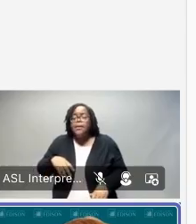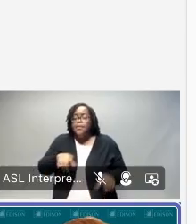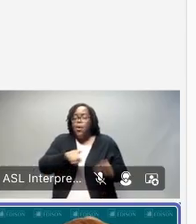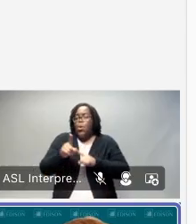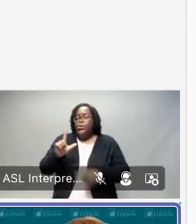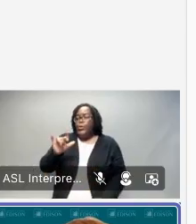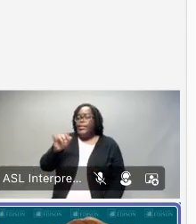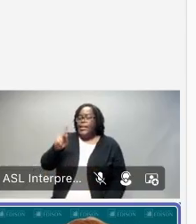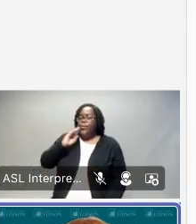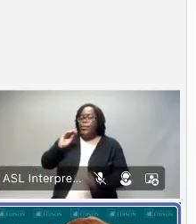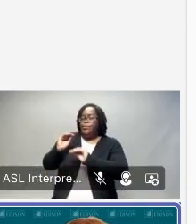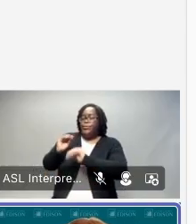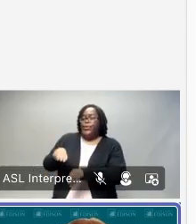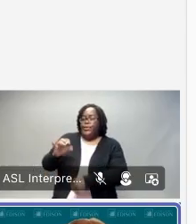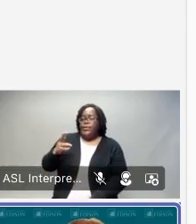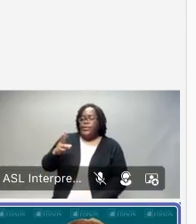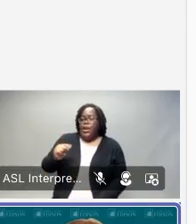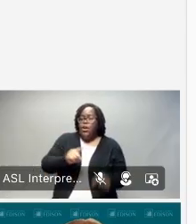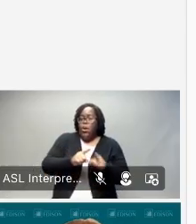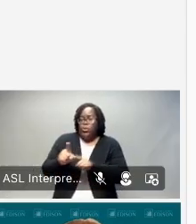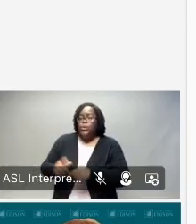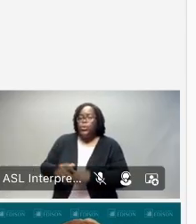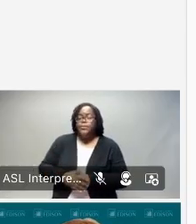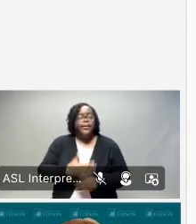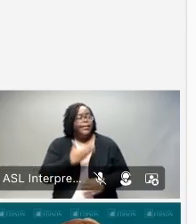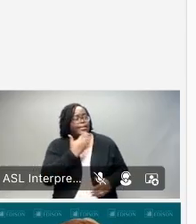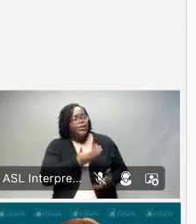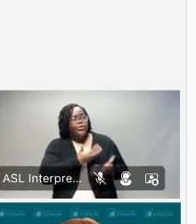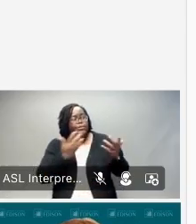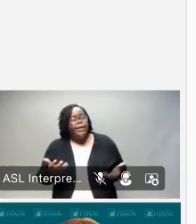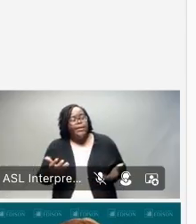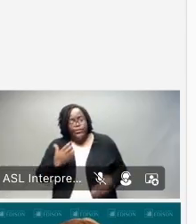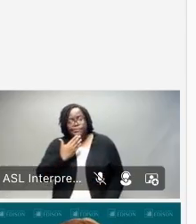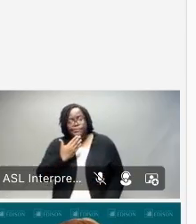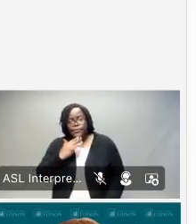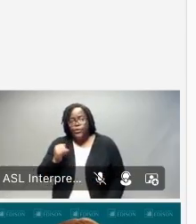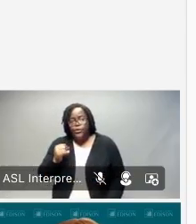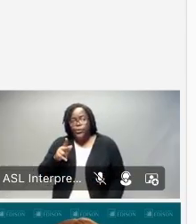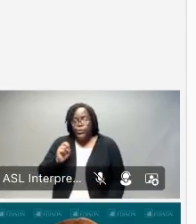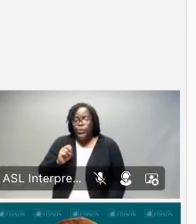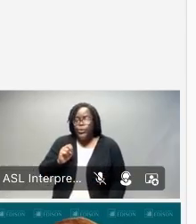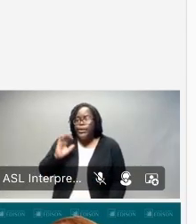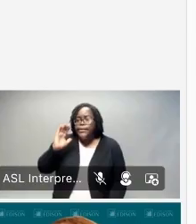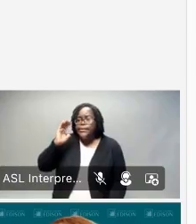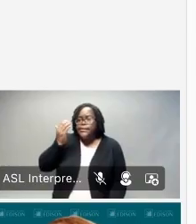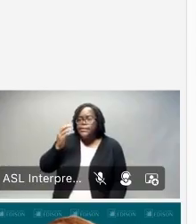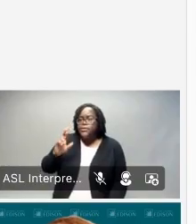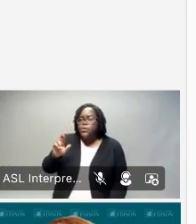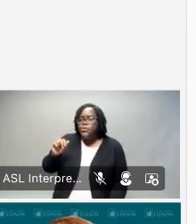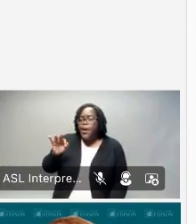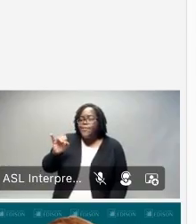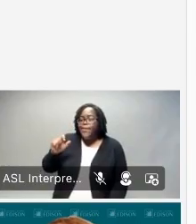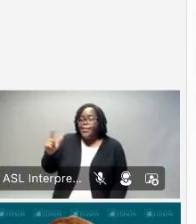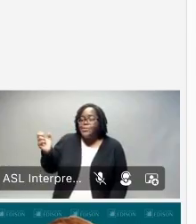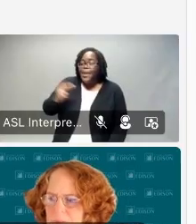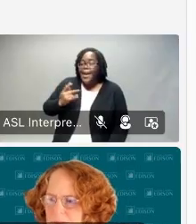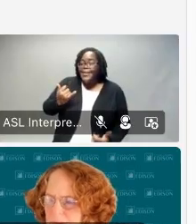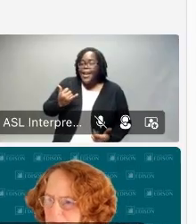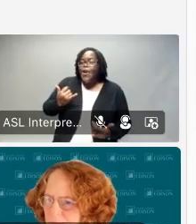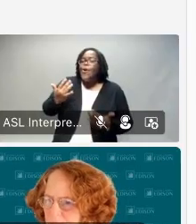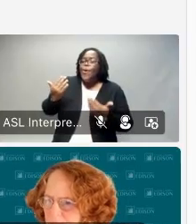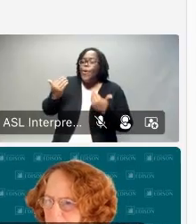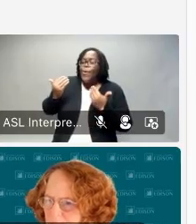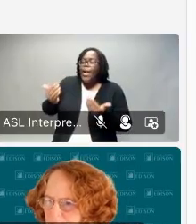in the chat. Okay, thank you so much. Appreciate that, Jude. It looks like Raphael is back. So Raphael, Ruthie Brock